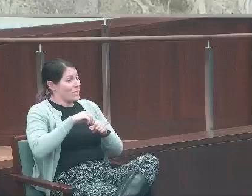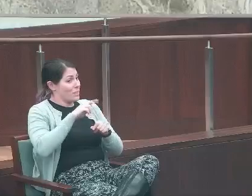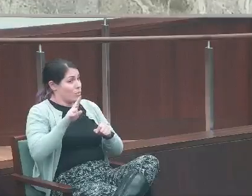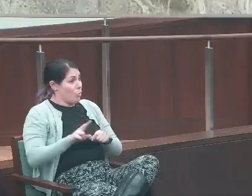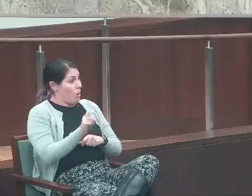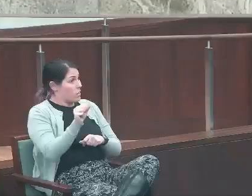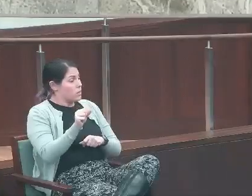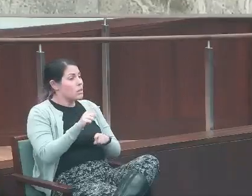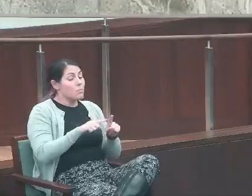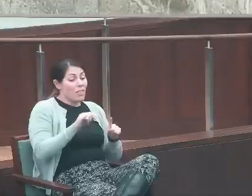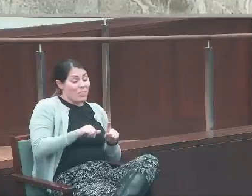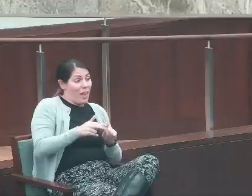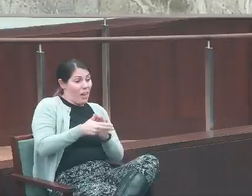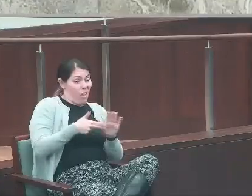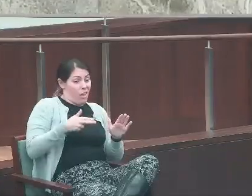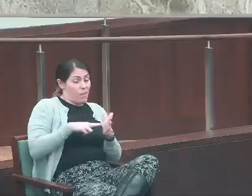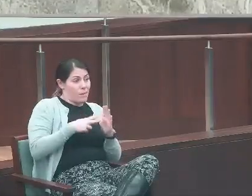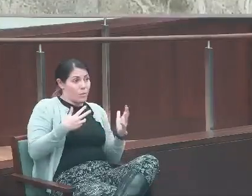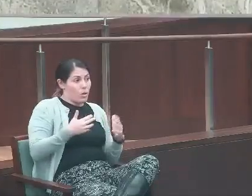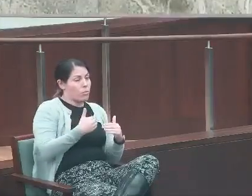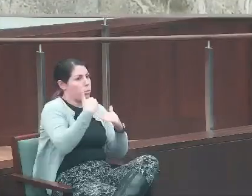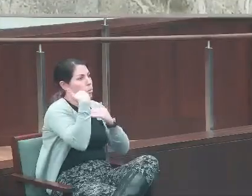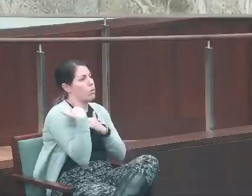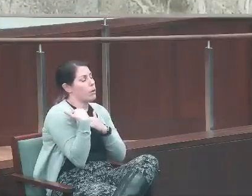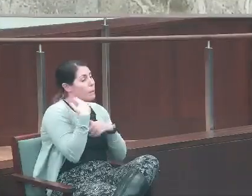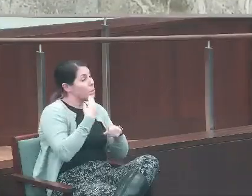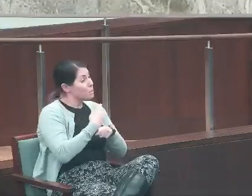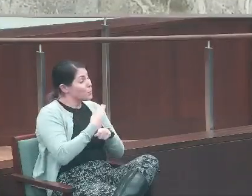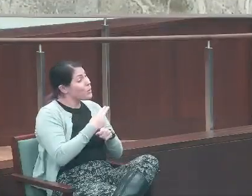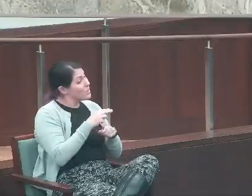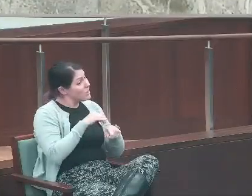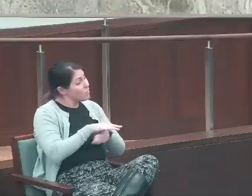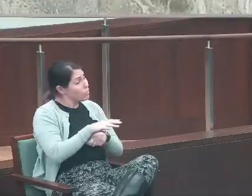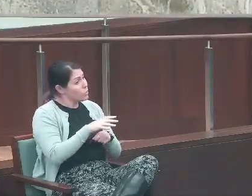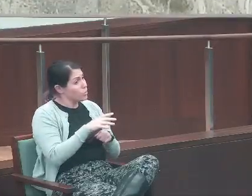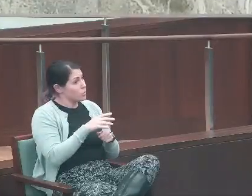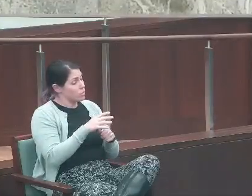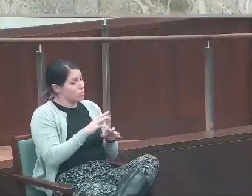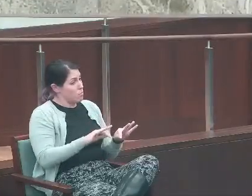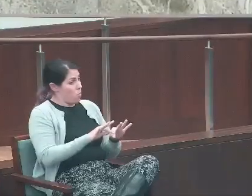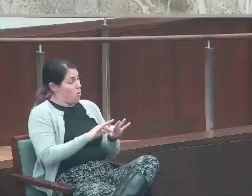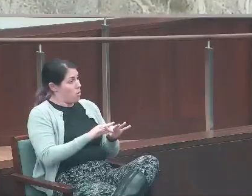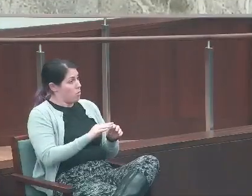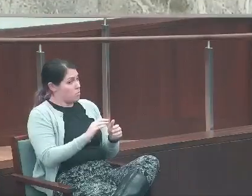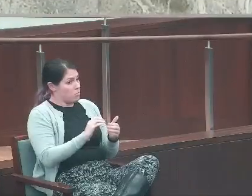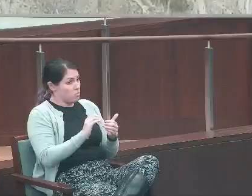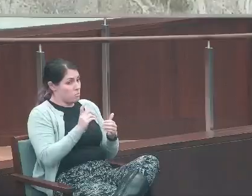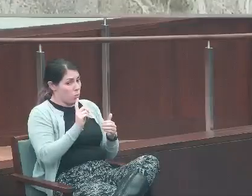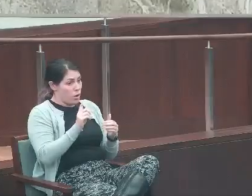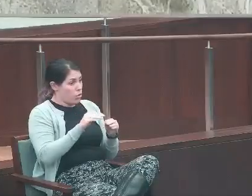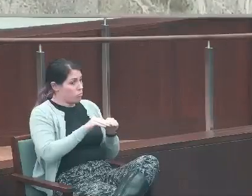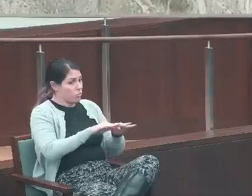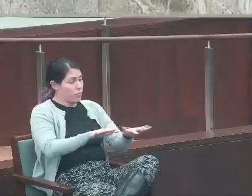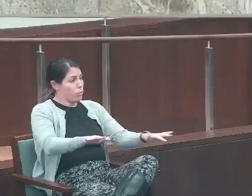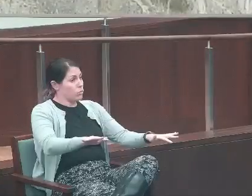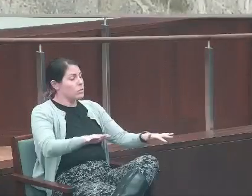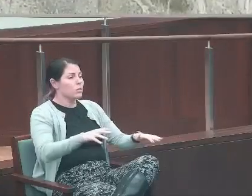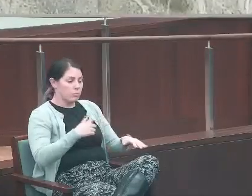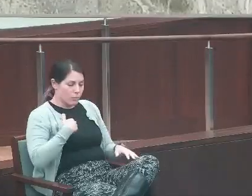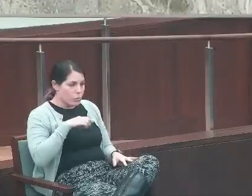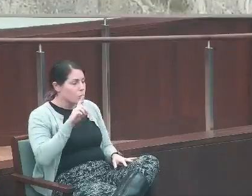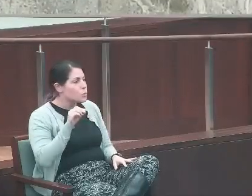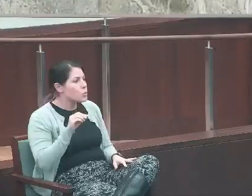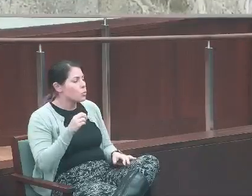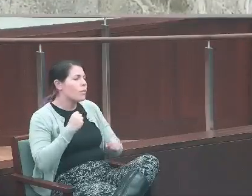comes responsibility to use that influence widely and with intention. And so we do. Fight